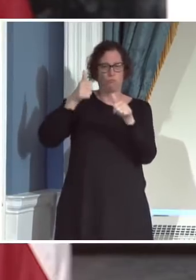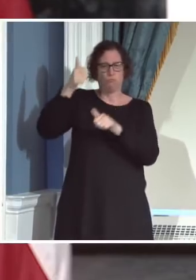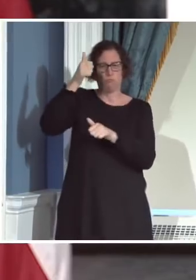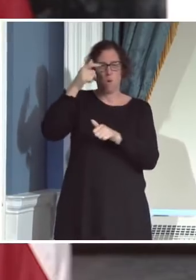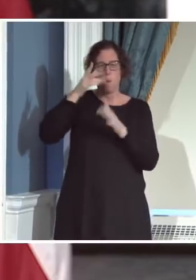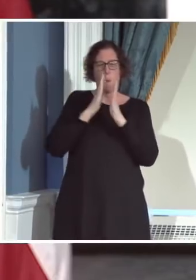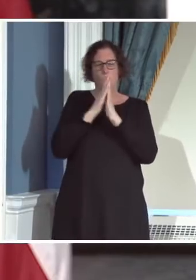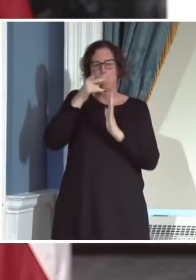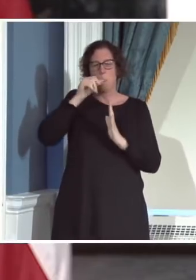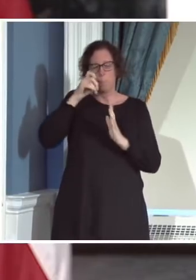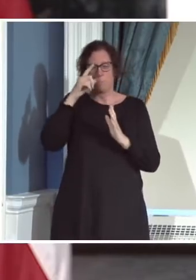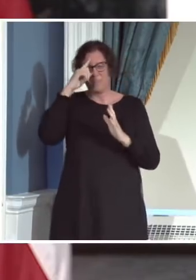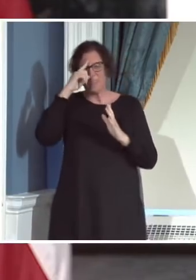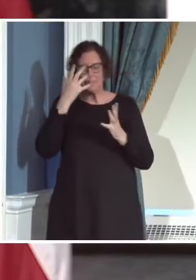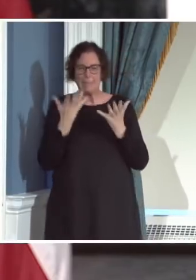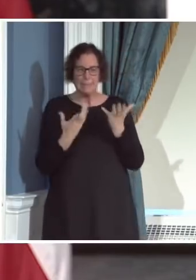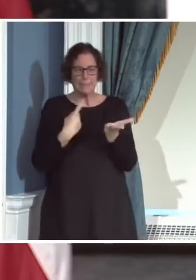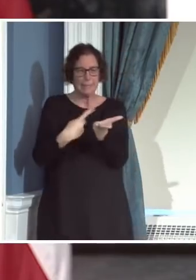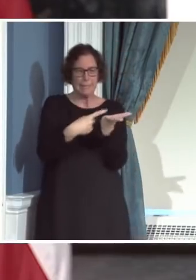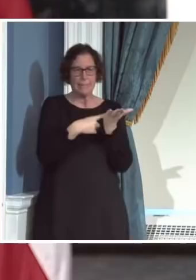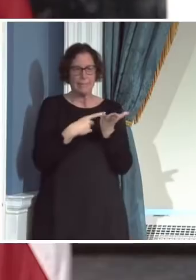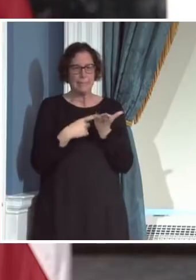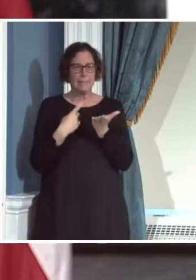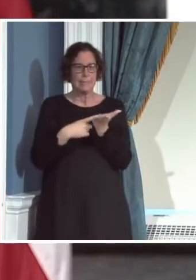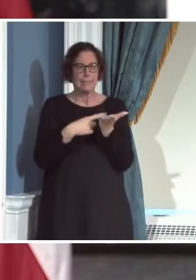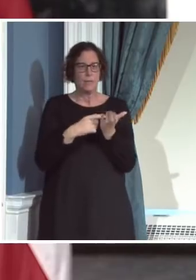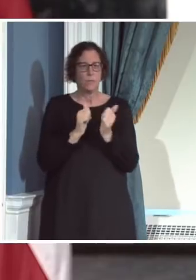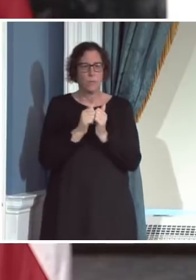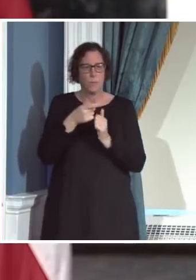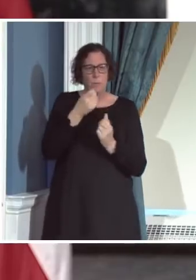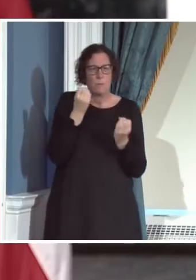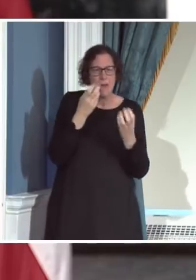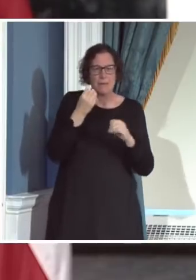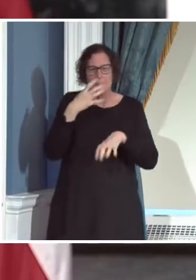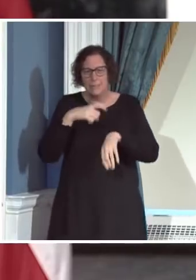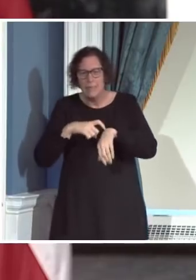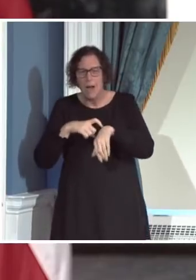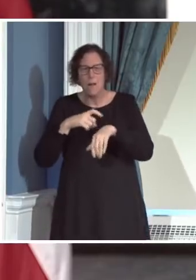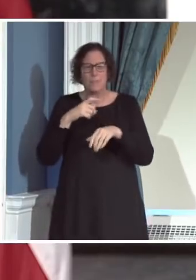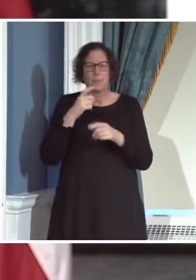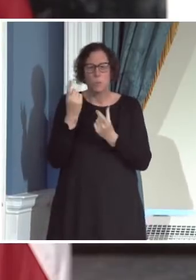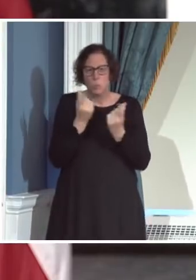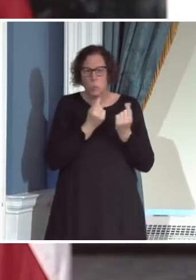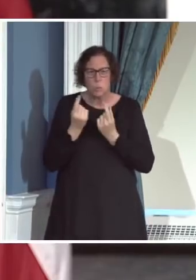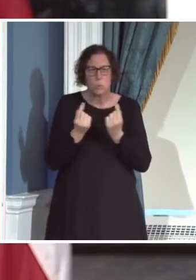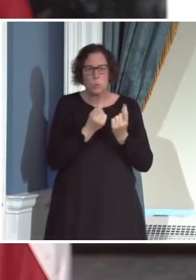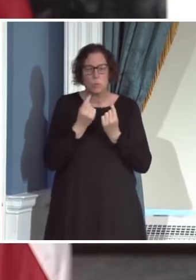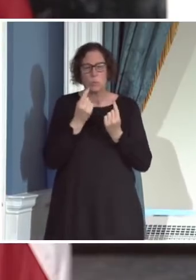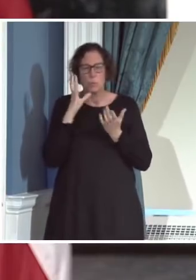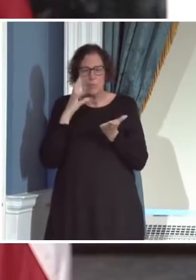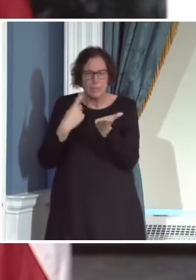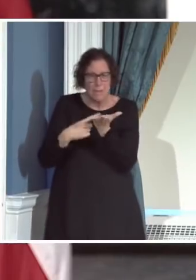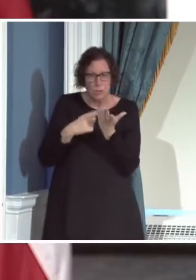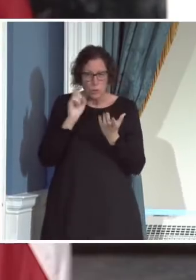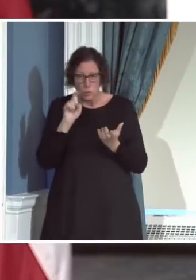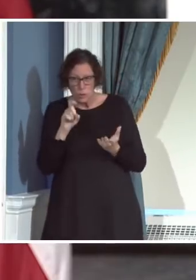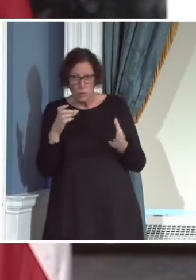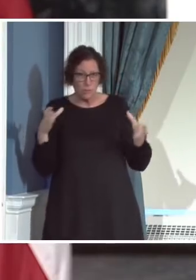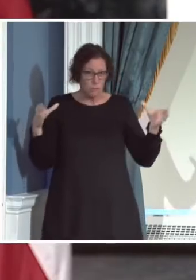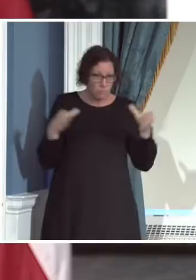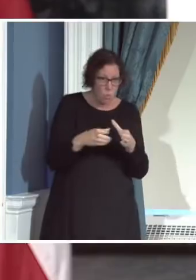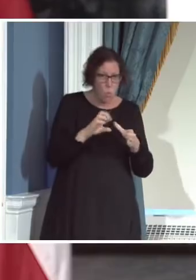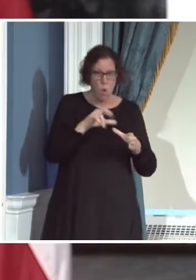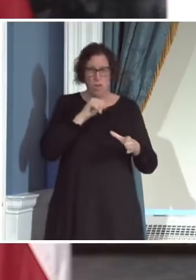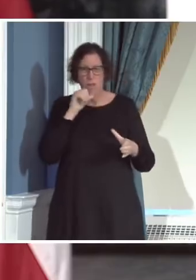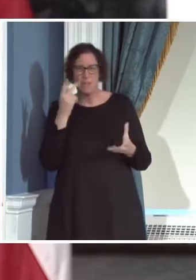with them on many matters through the organization Choral and through our Clergy Advisory Board. Henry, I have rarely heard